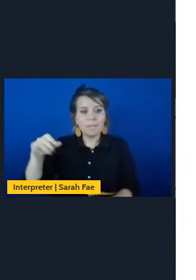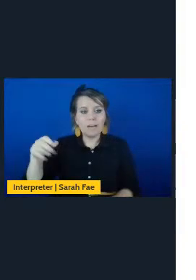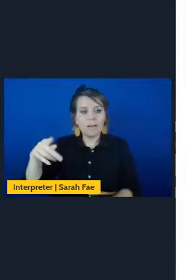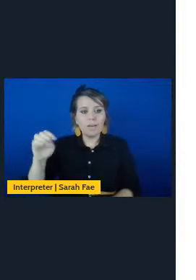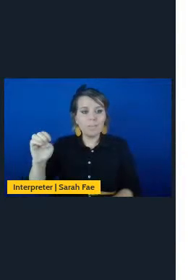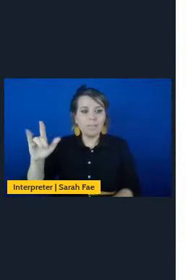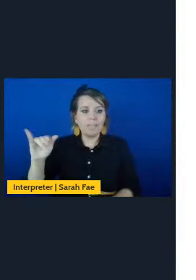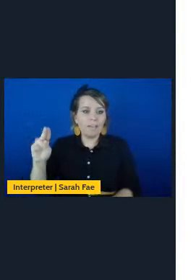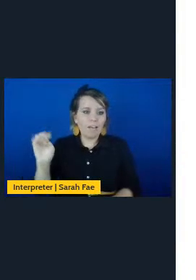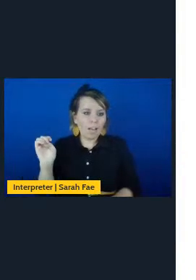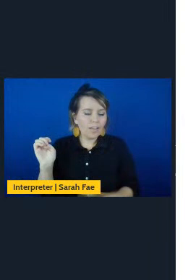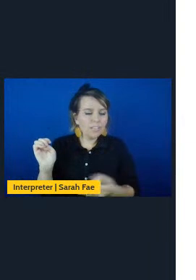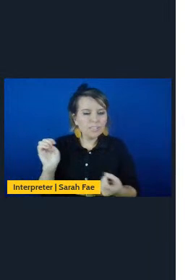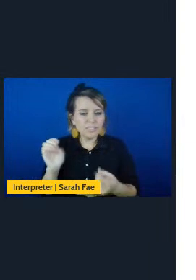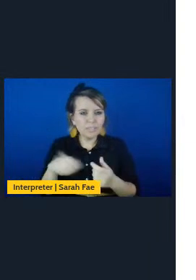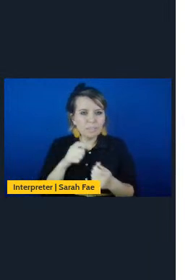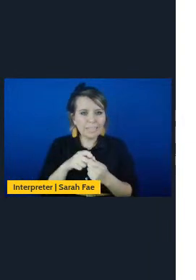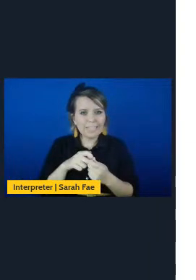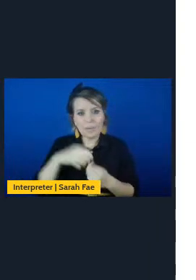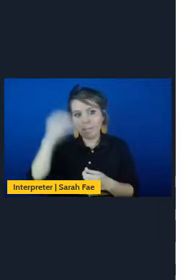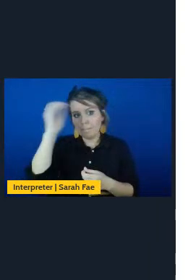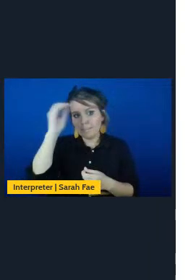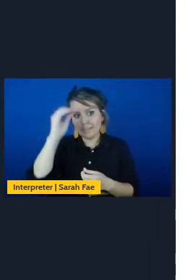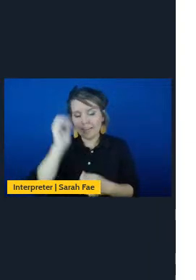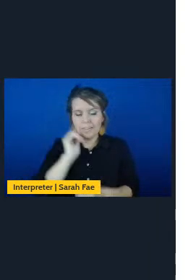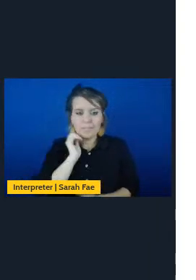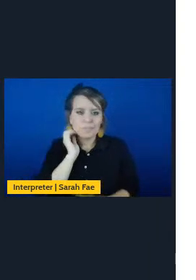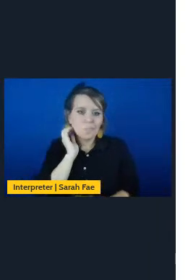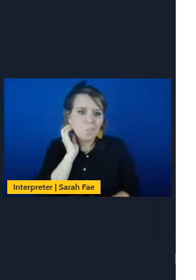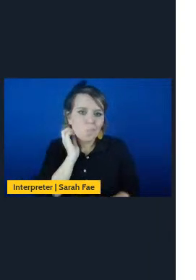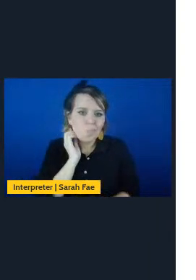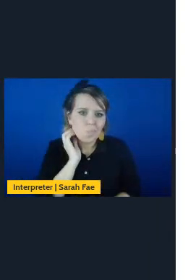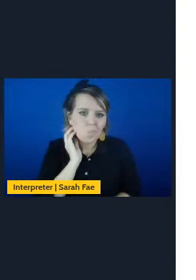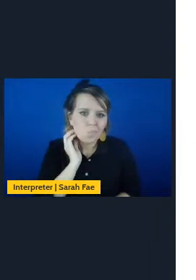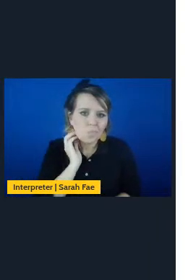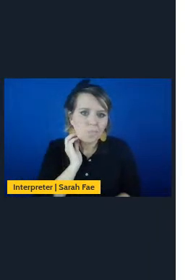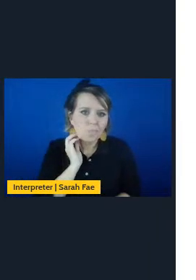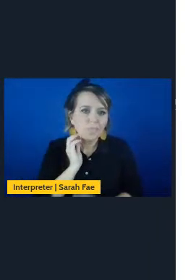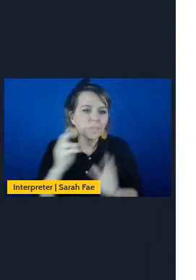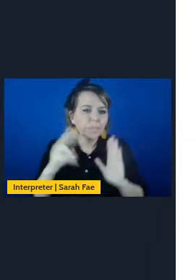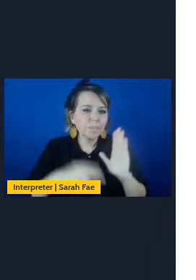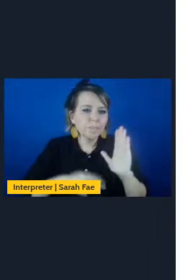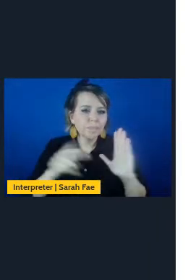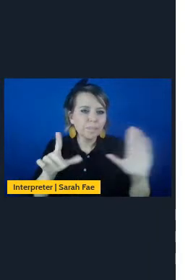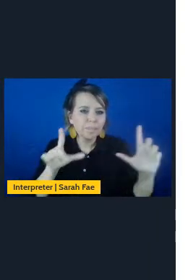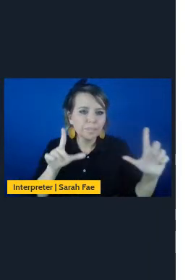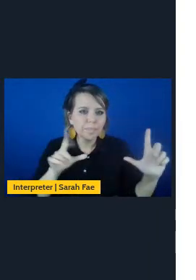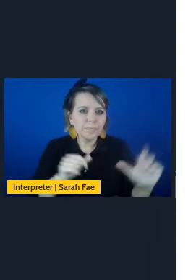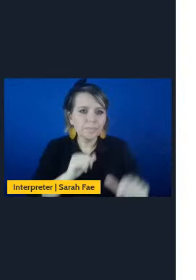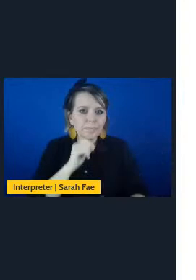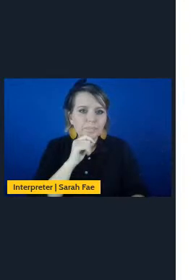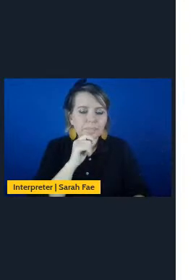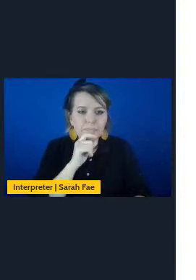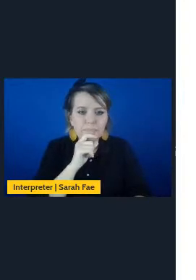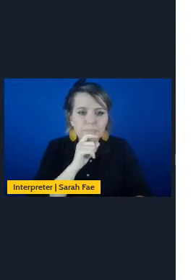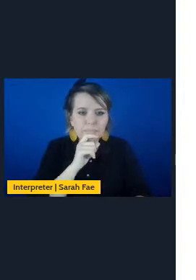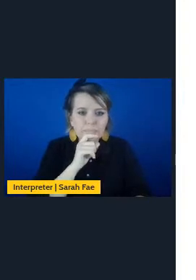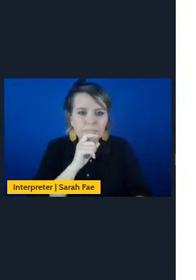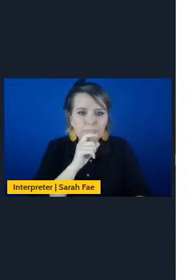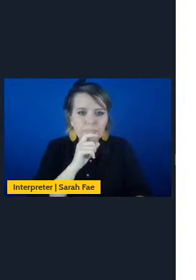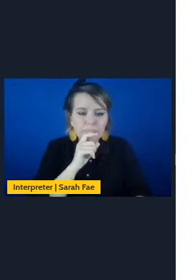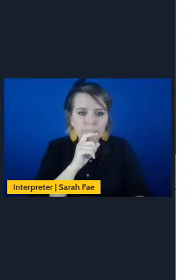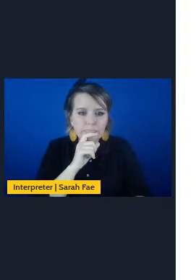If you look in the CDK pipelines documentation, the CDK pipelines is the CI/CD that is built in